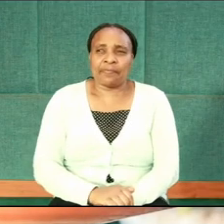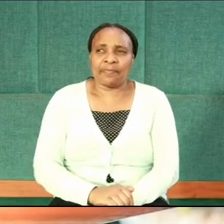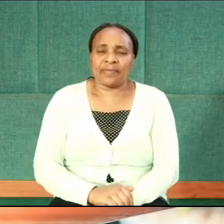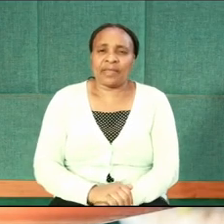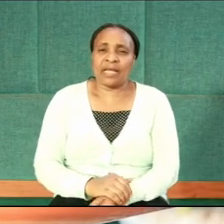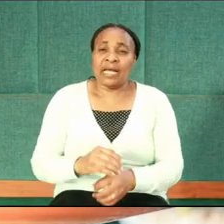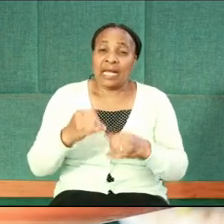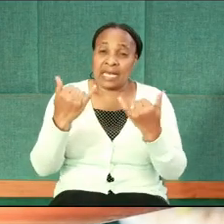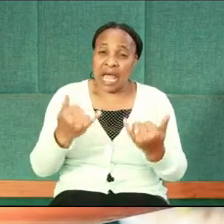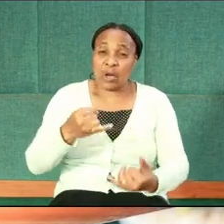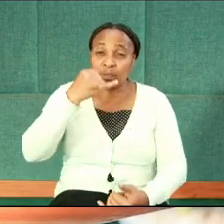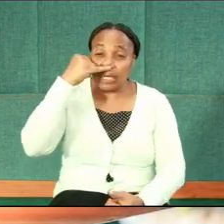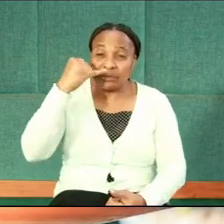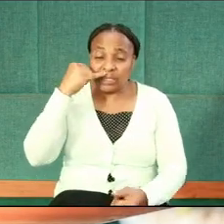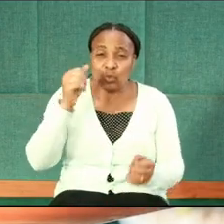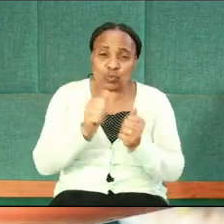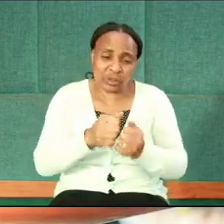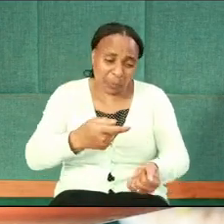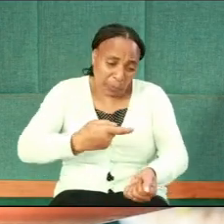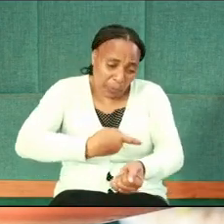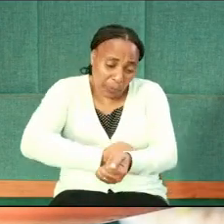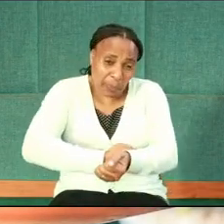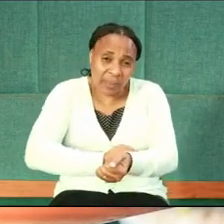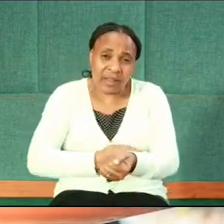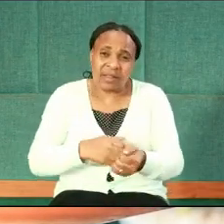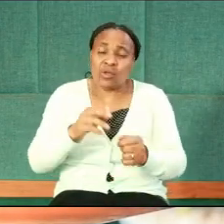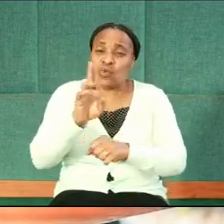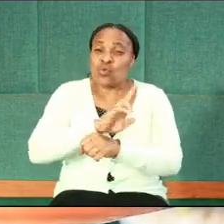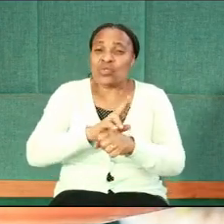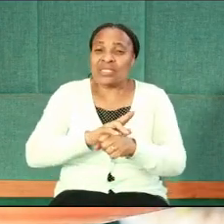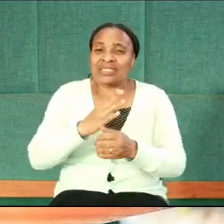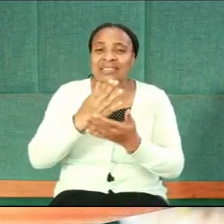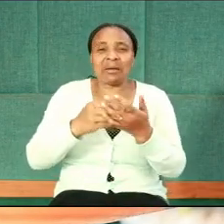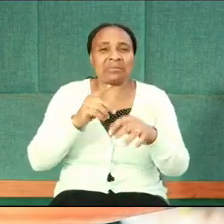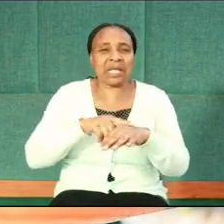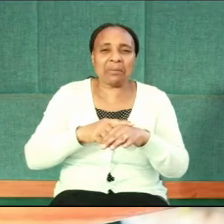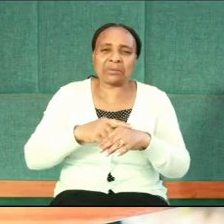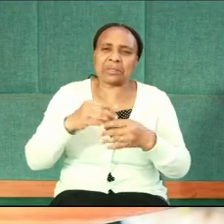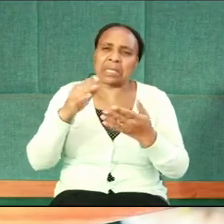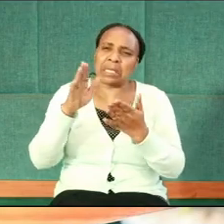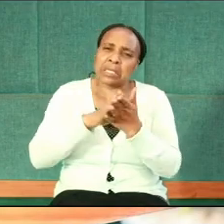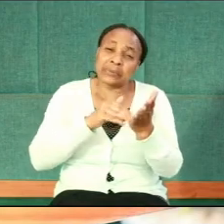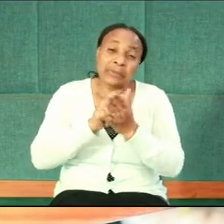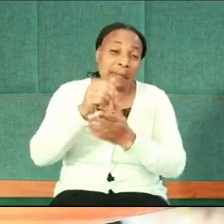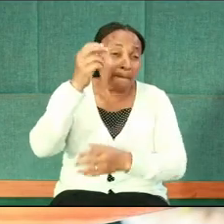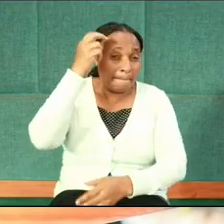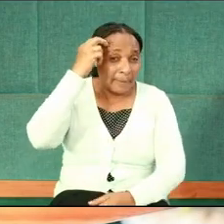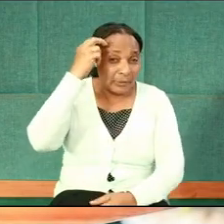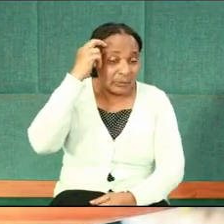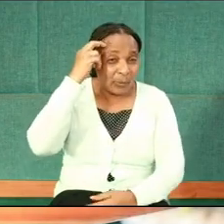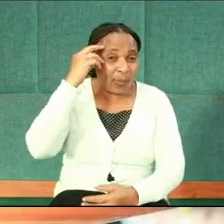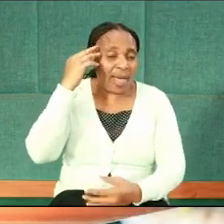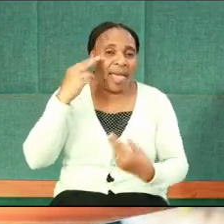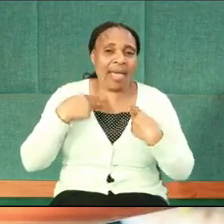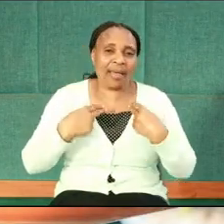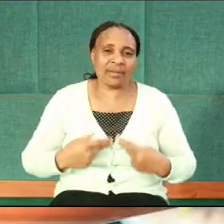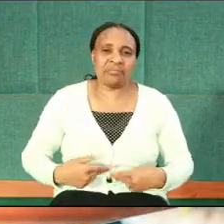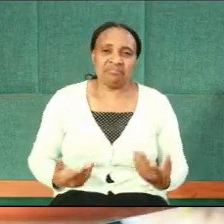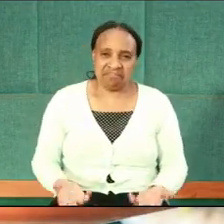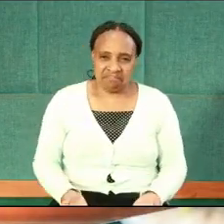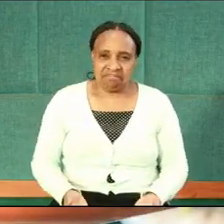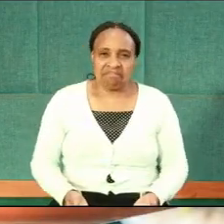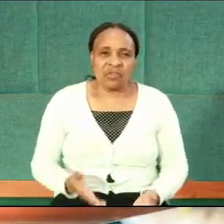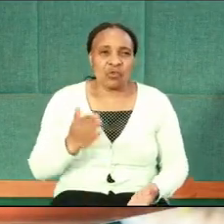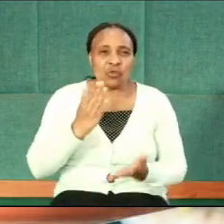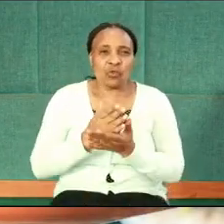Substance abuse, the drug misuse worsens and sometimes leads to poor mental health. This one is not leading. They